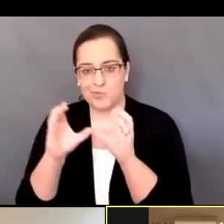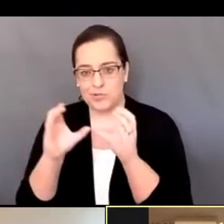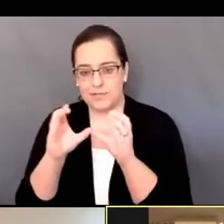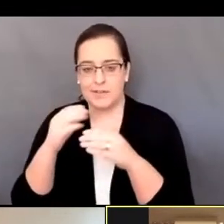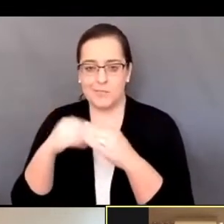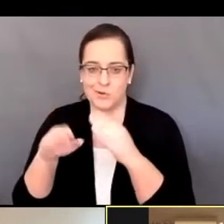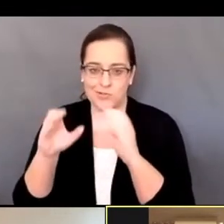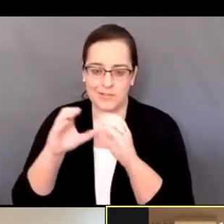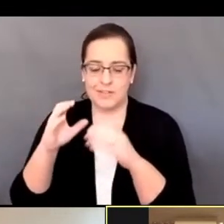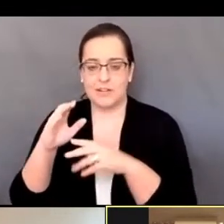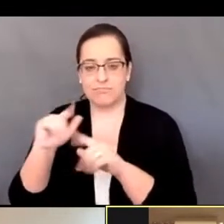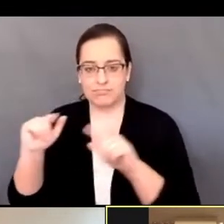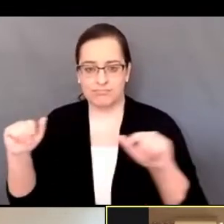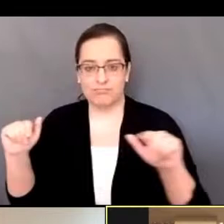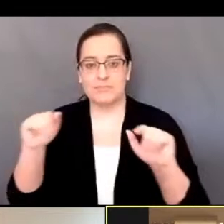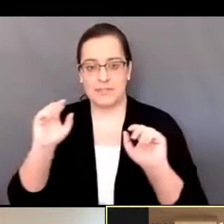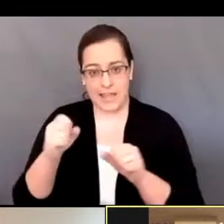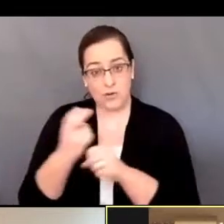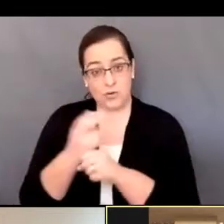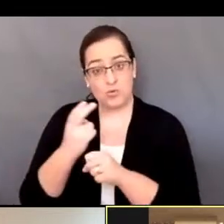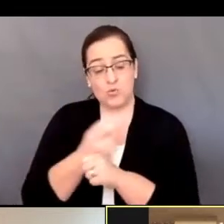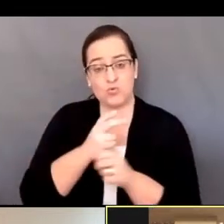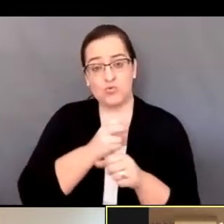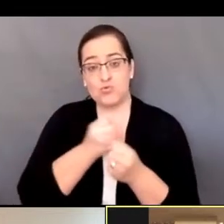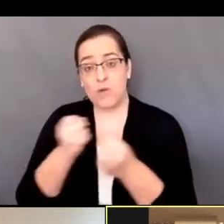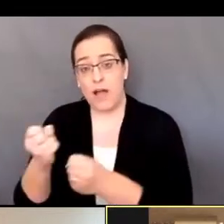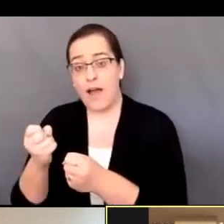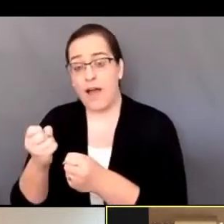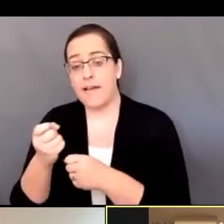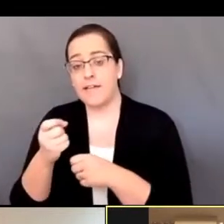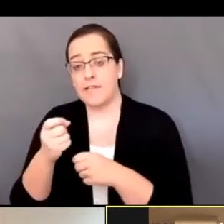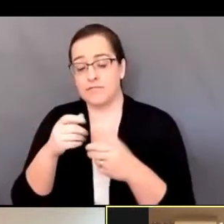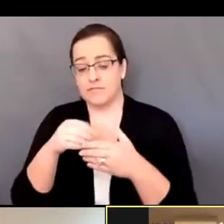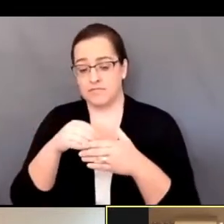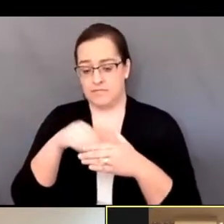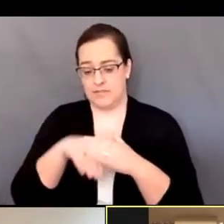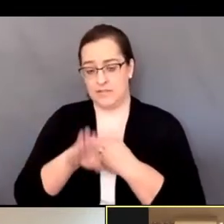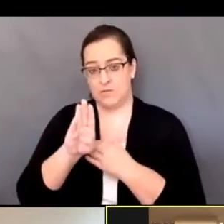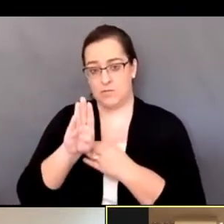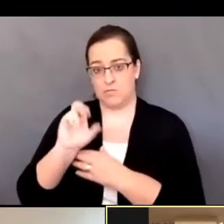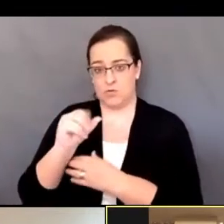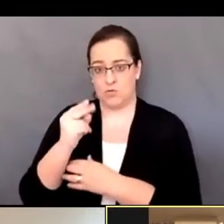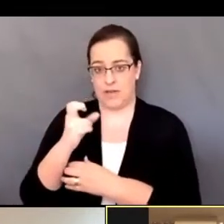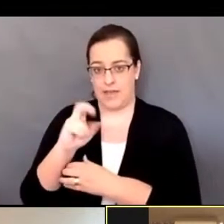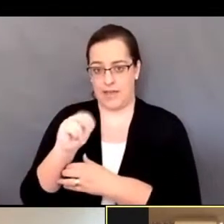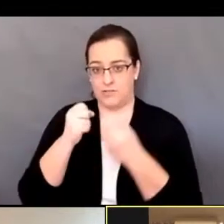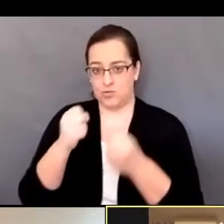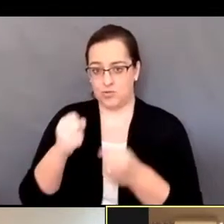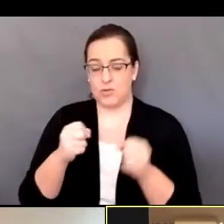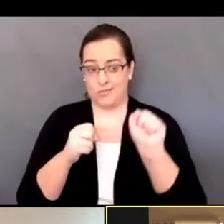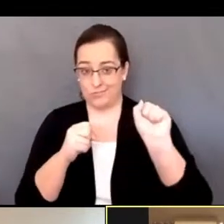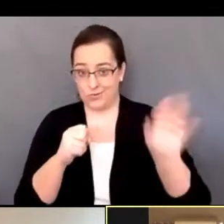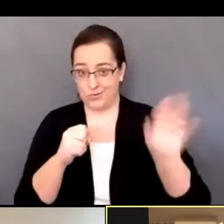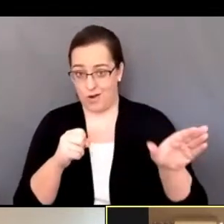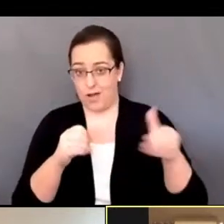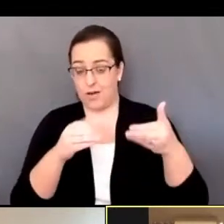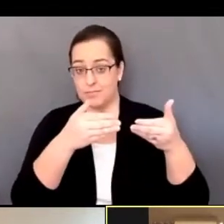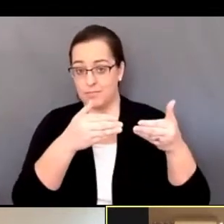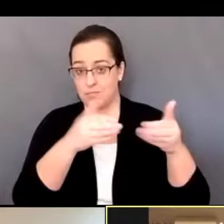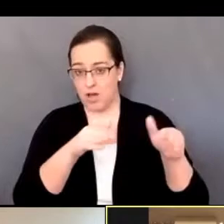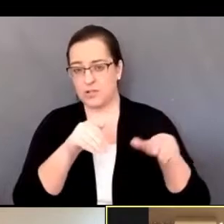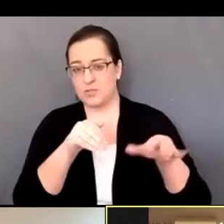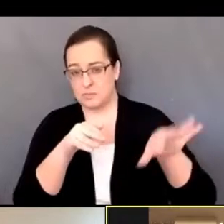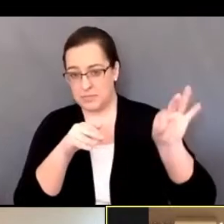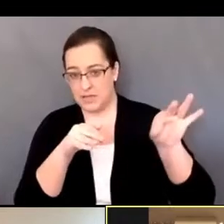services. Customers wishing to utilize the service should enter the City Hall parking lots from Buchanan to leave payments in a drop box, and from Johnson Street to